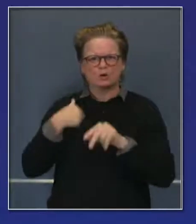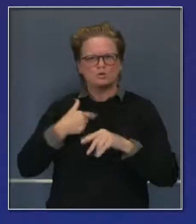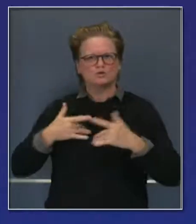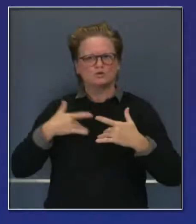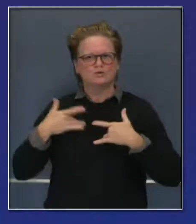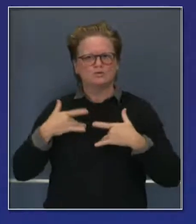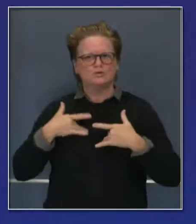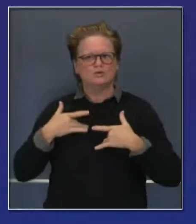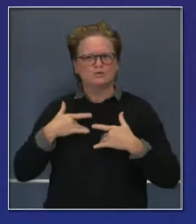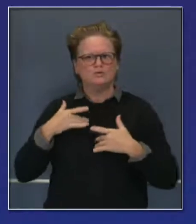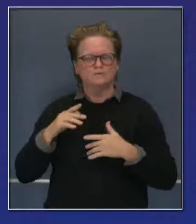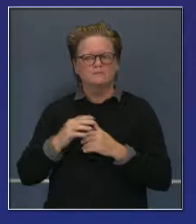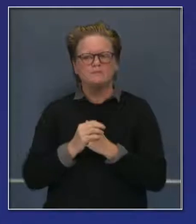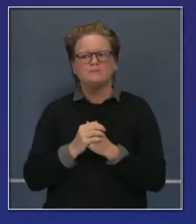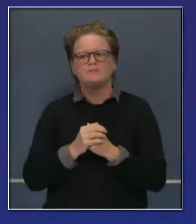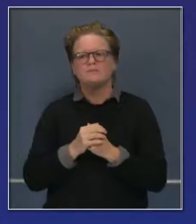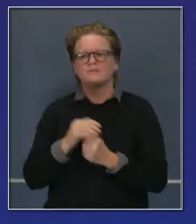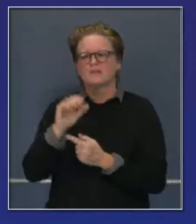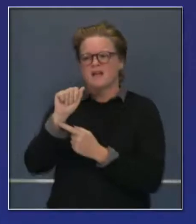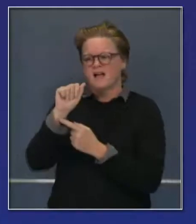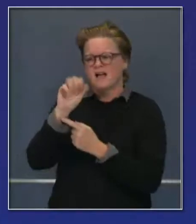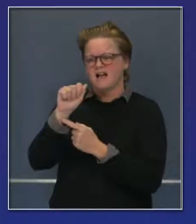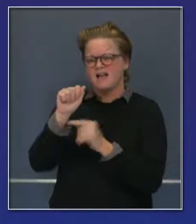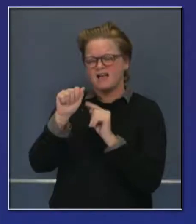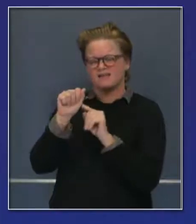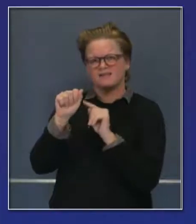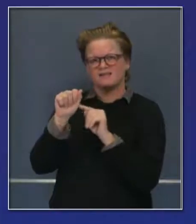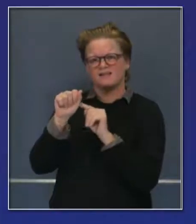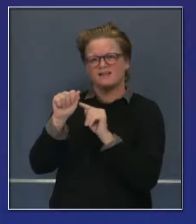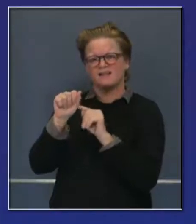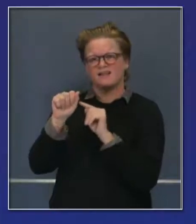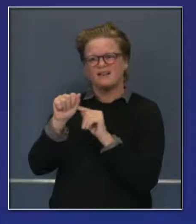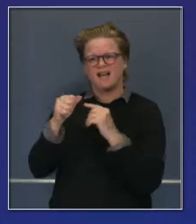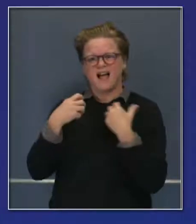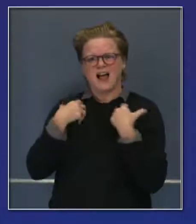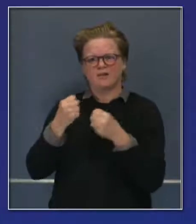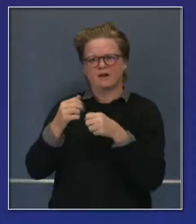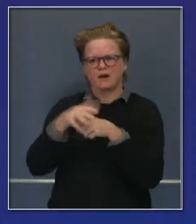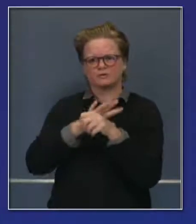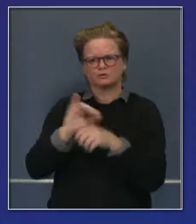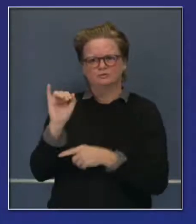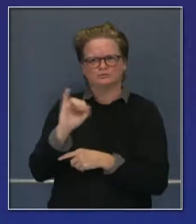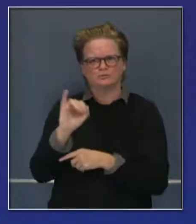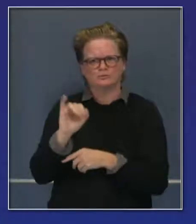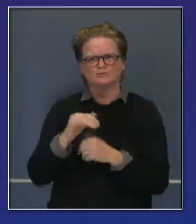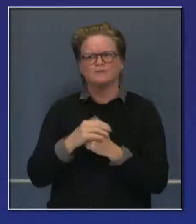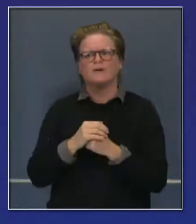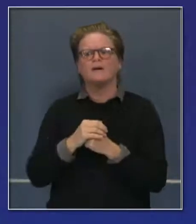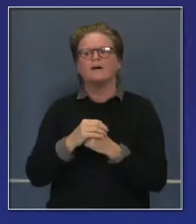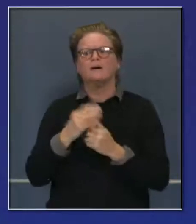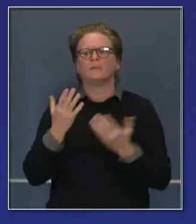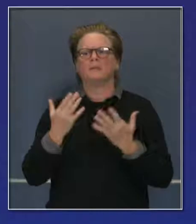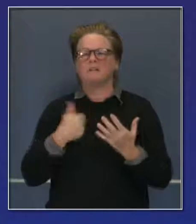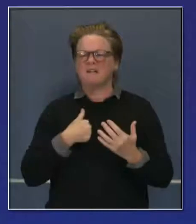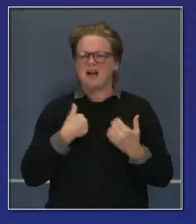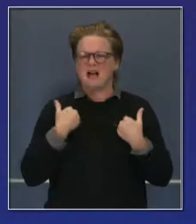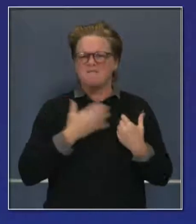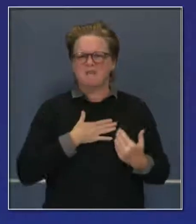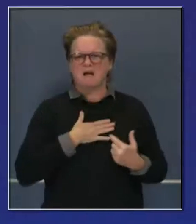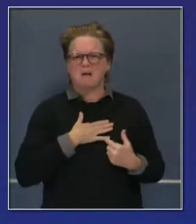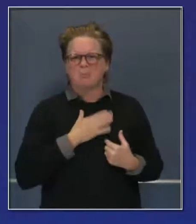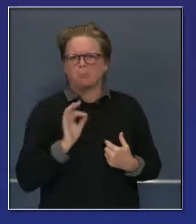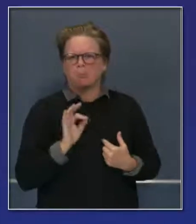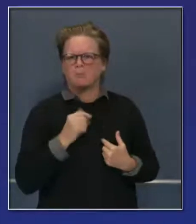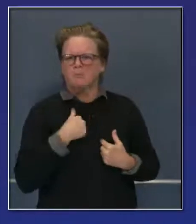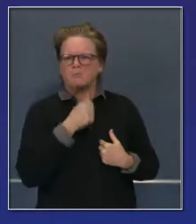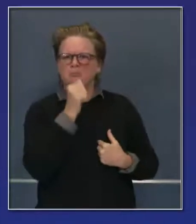hole, all related issues that impact you. If you don't think it impacts you because you're not on Medi-Cal, or it doesn't impact you because you're not on health